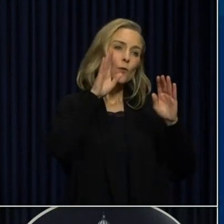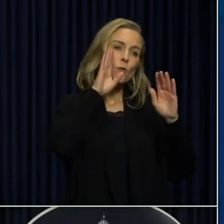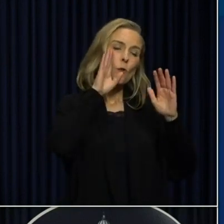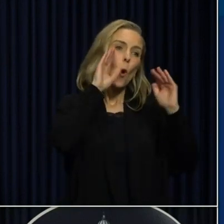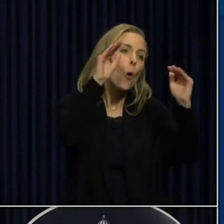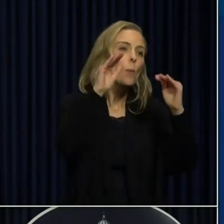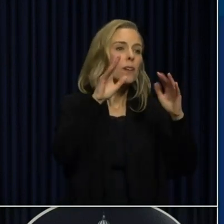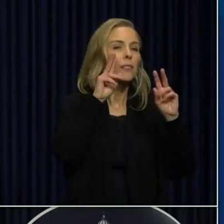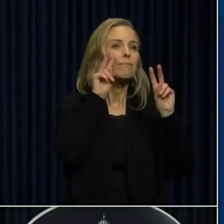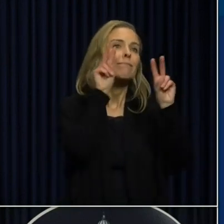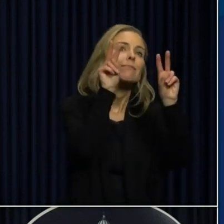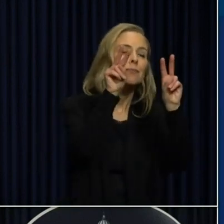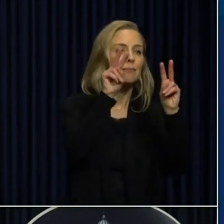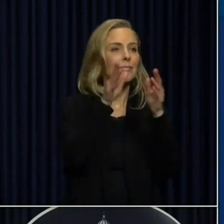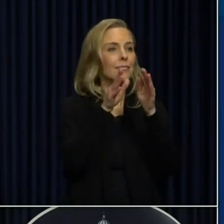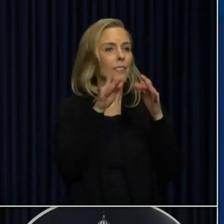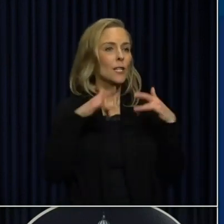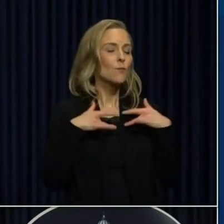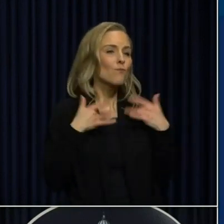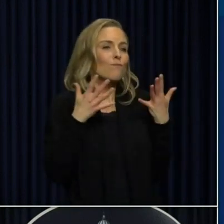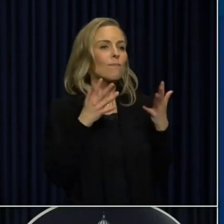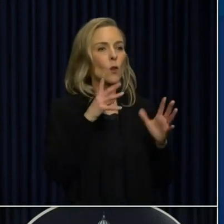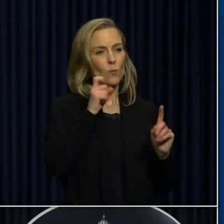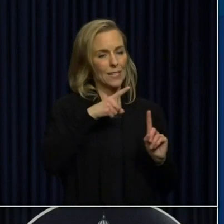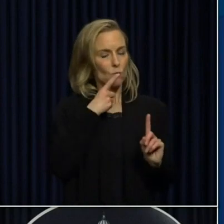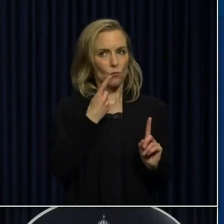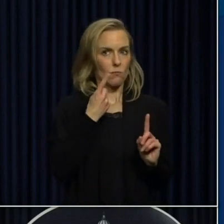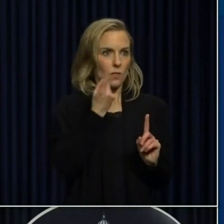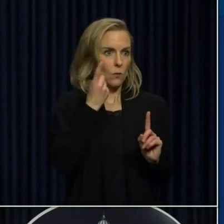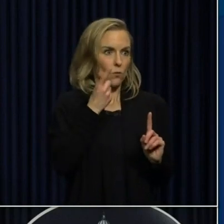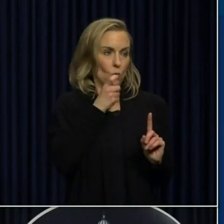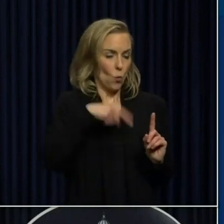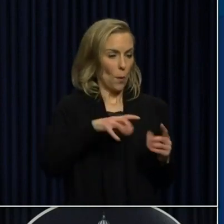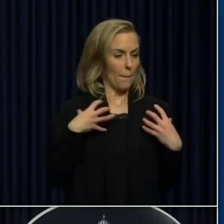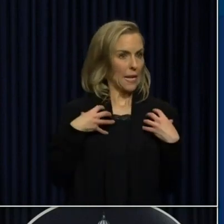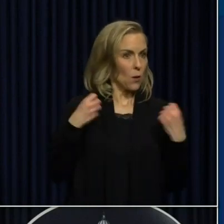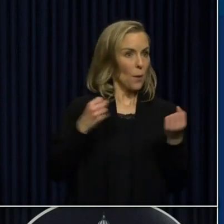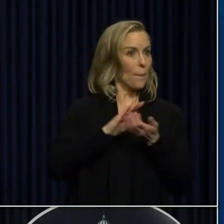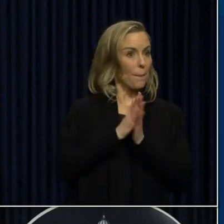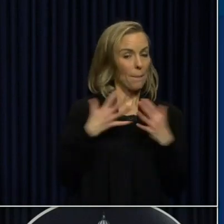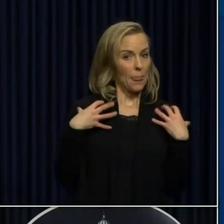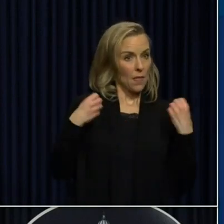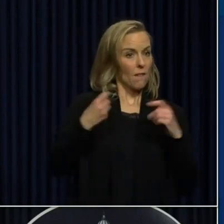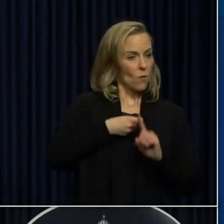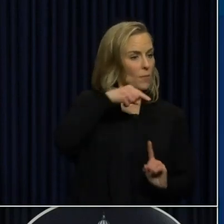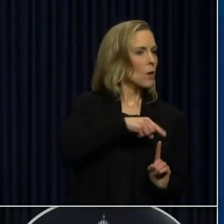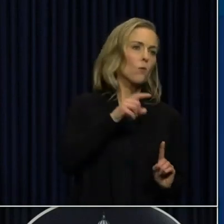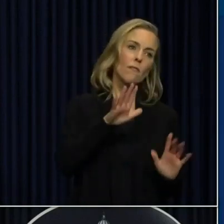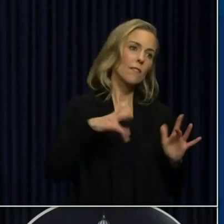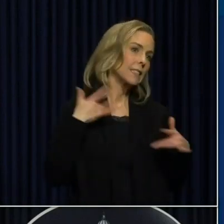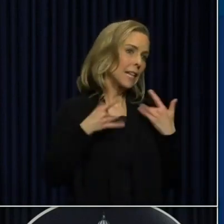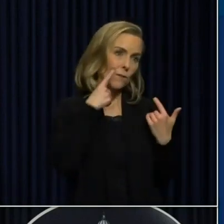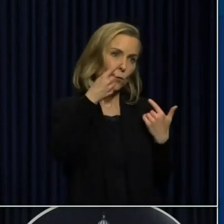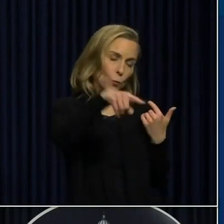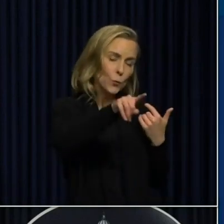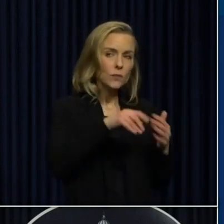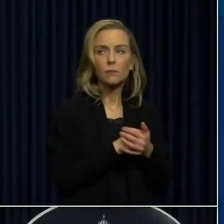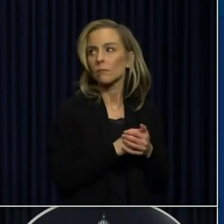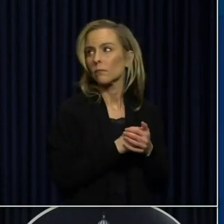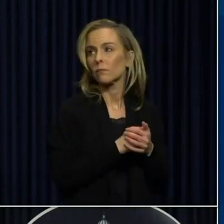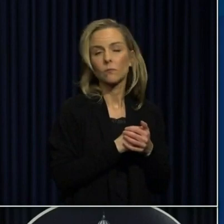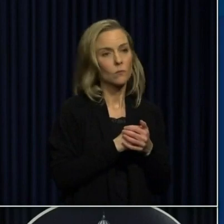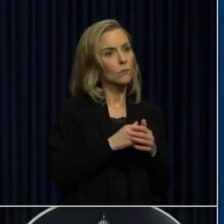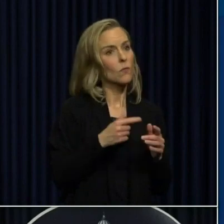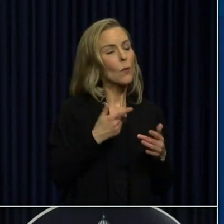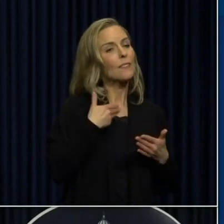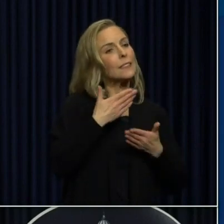inspiration as we get through this. And those who are better, we are so excited. But we do